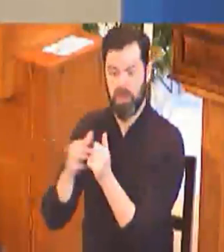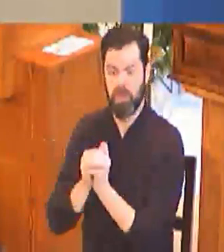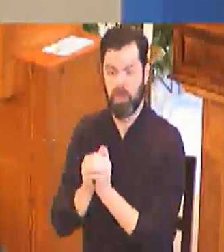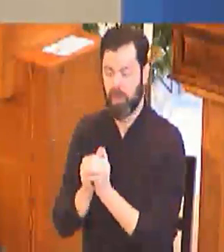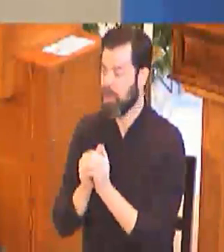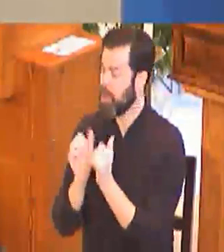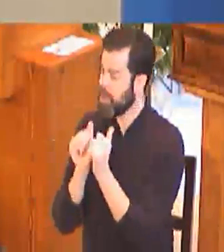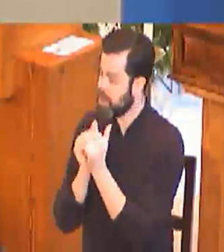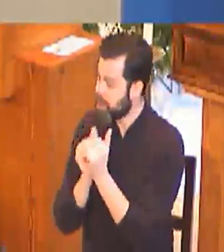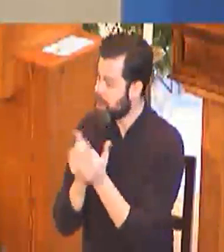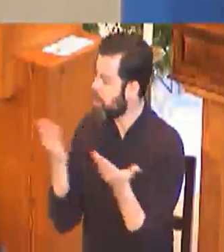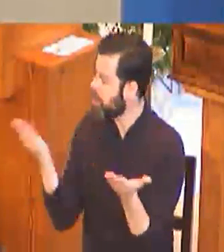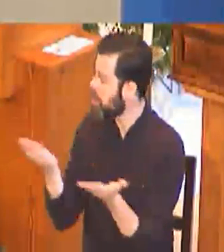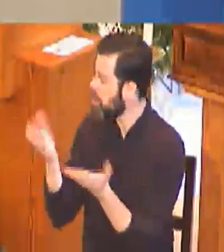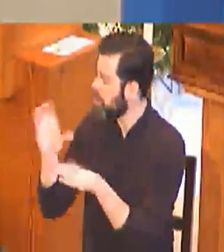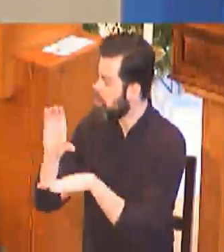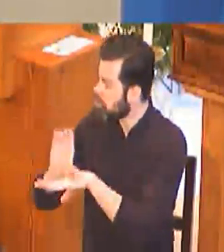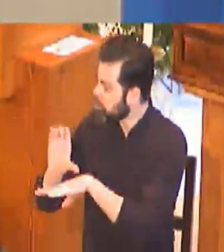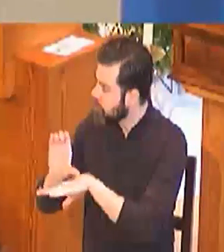together.